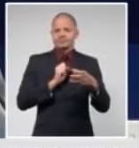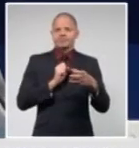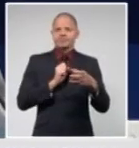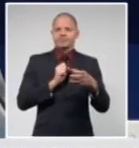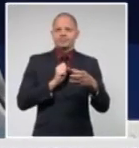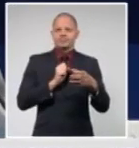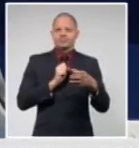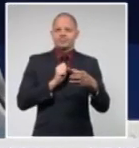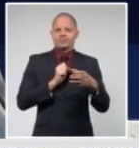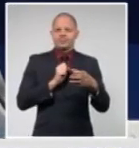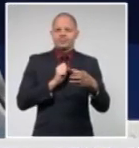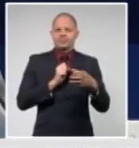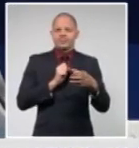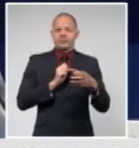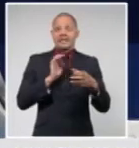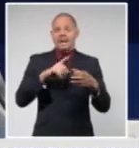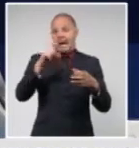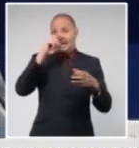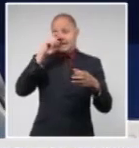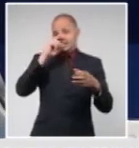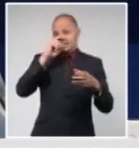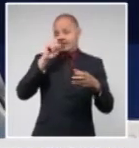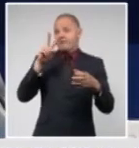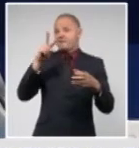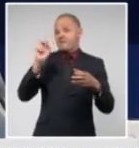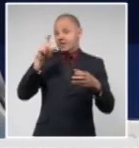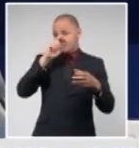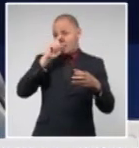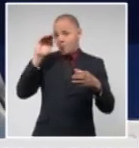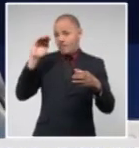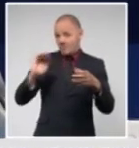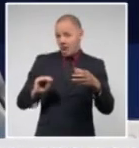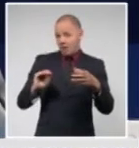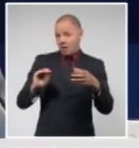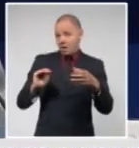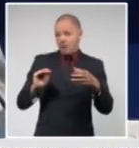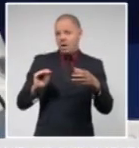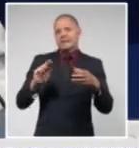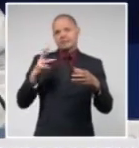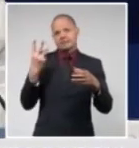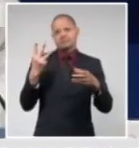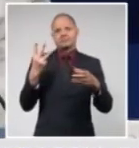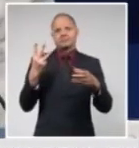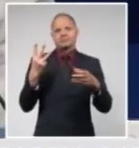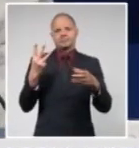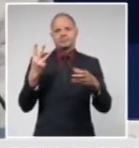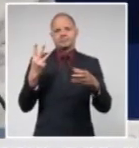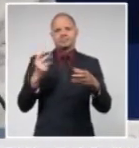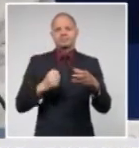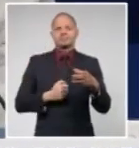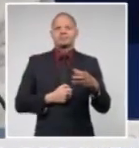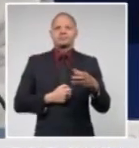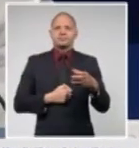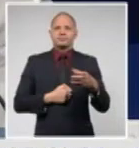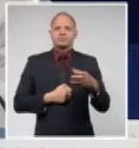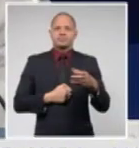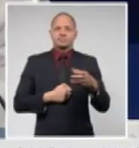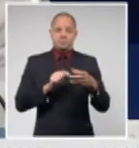478 children, or pediatric cases, to have tested positive for the virus in